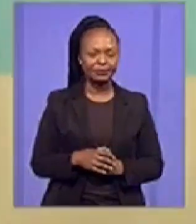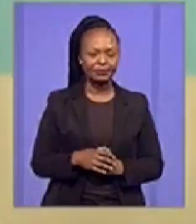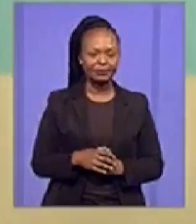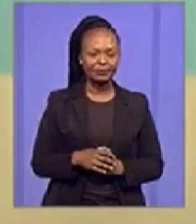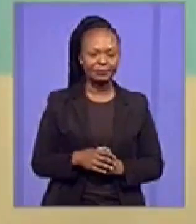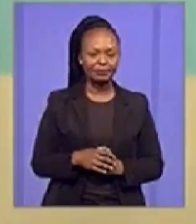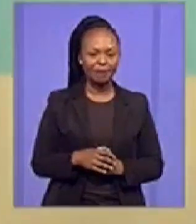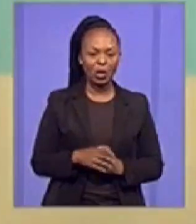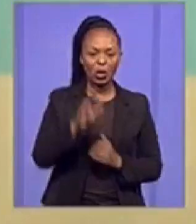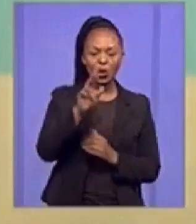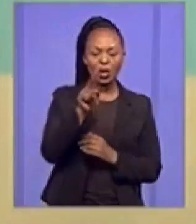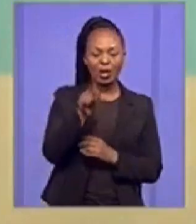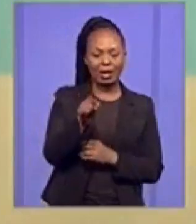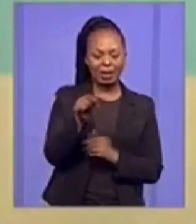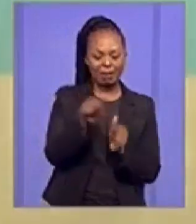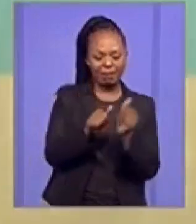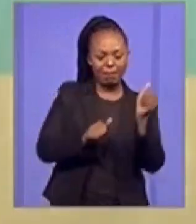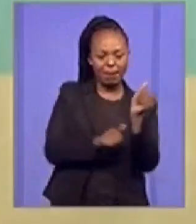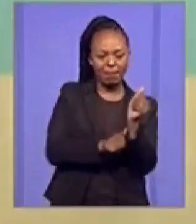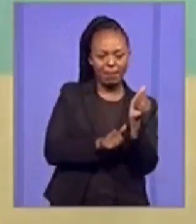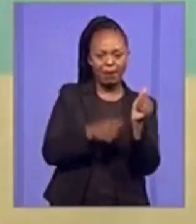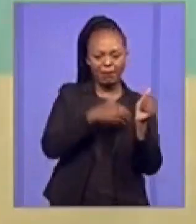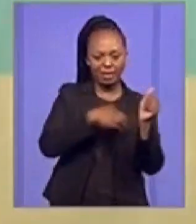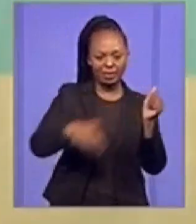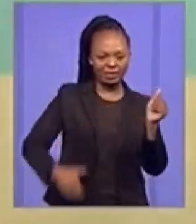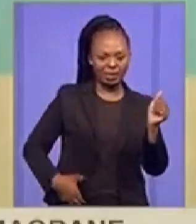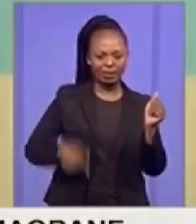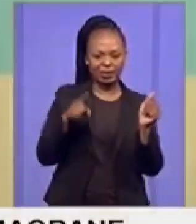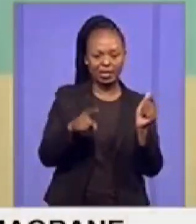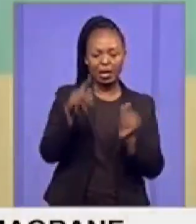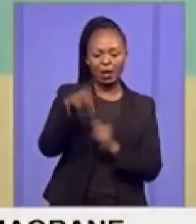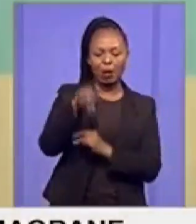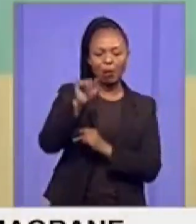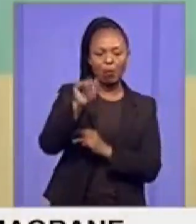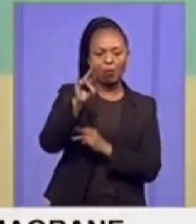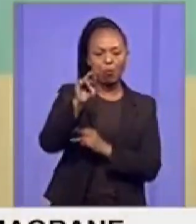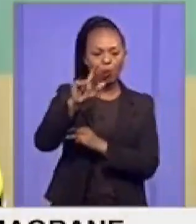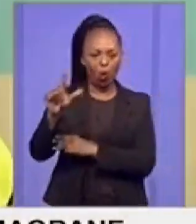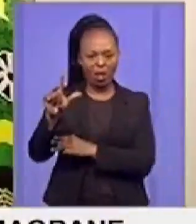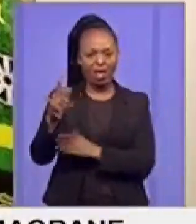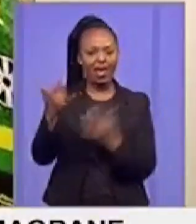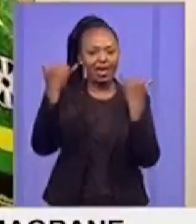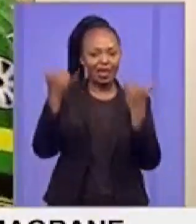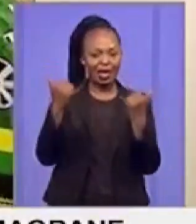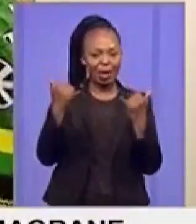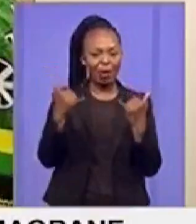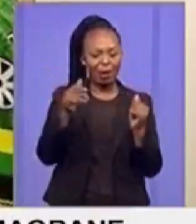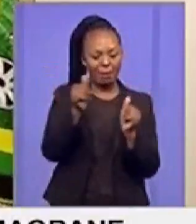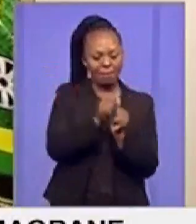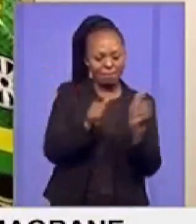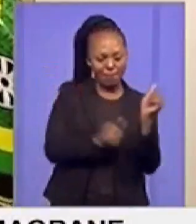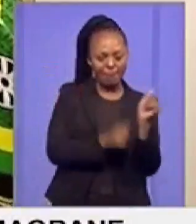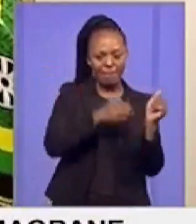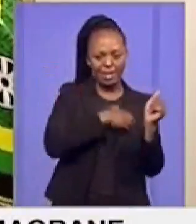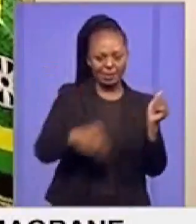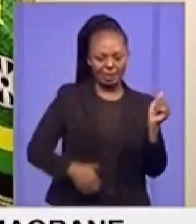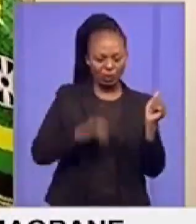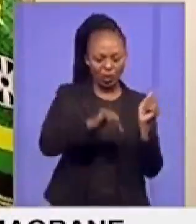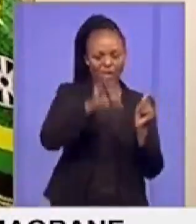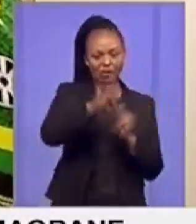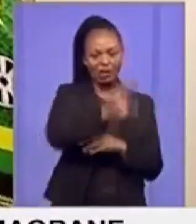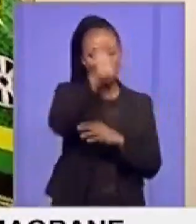as a Northwest. Motlatsa mopresidente wa ANC Paul Mashatile jwale e se ile motlatsa mopresidente wa naha o